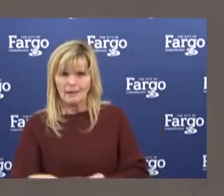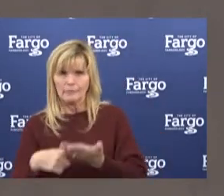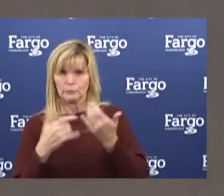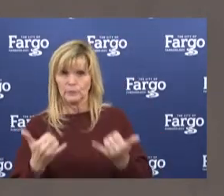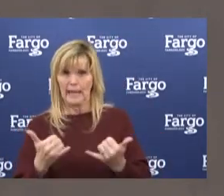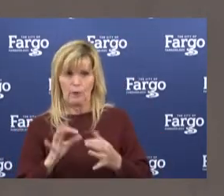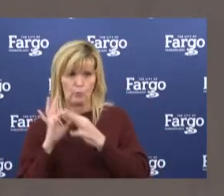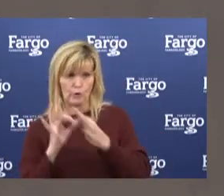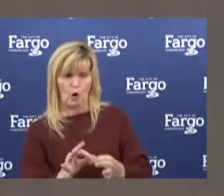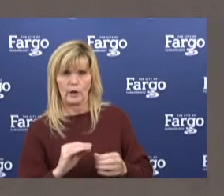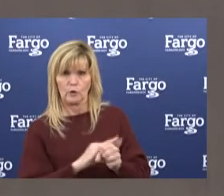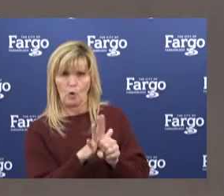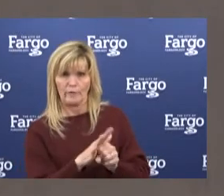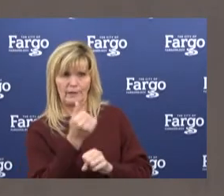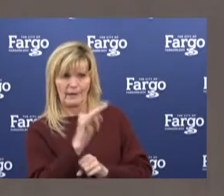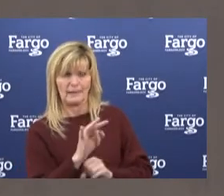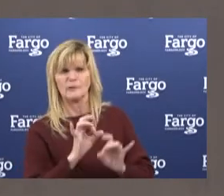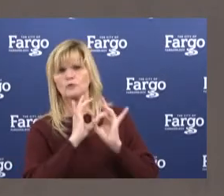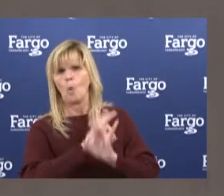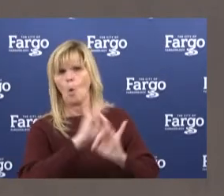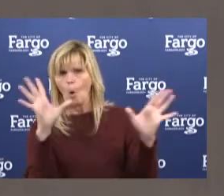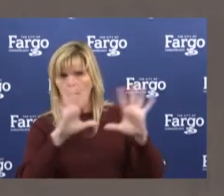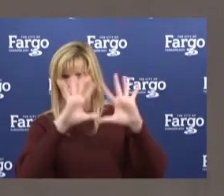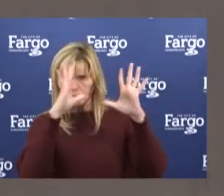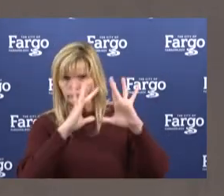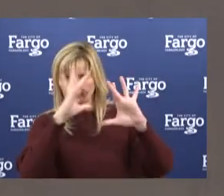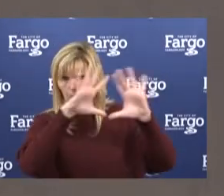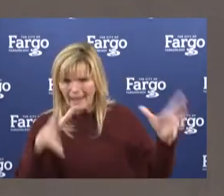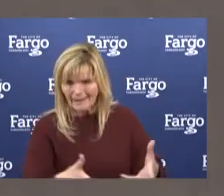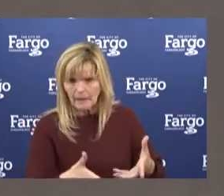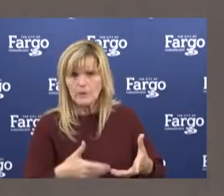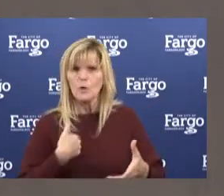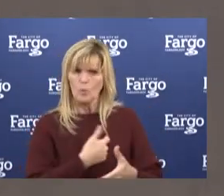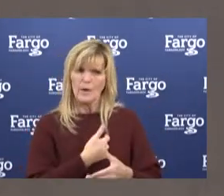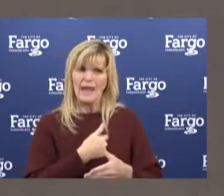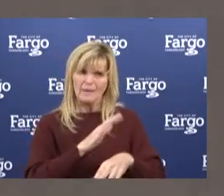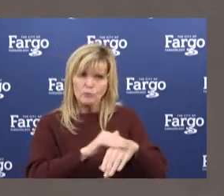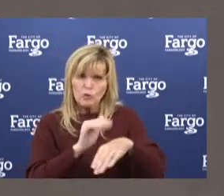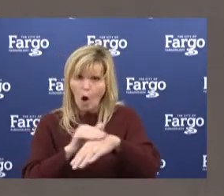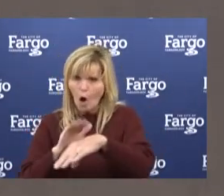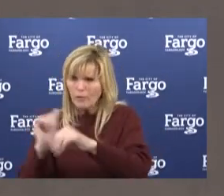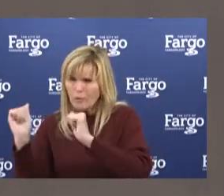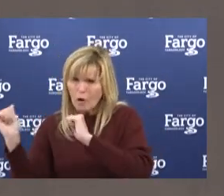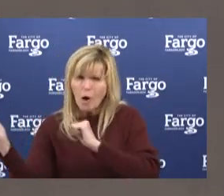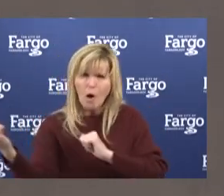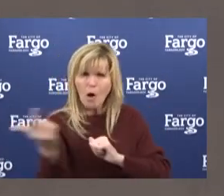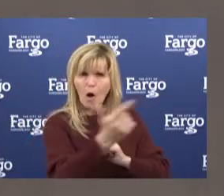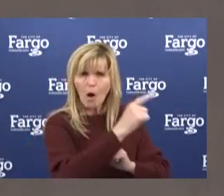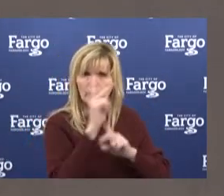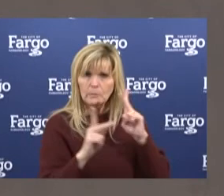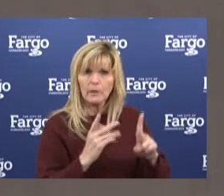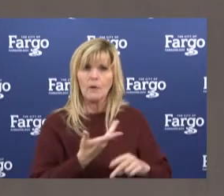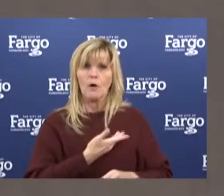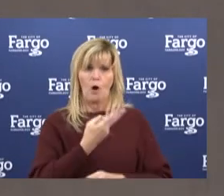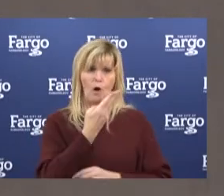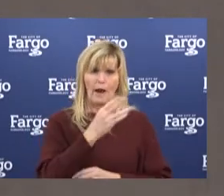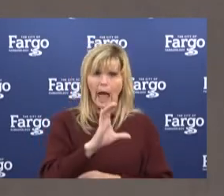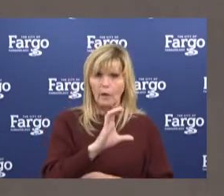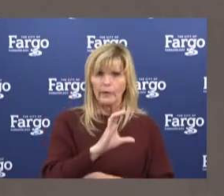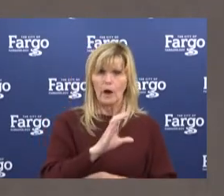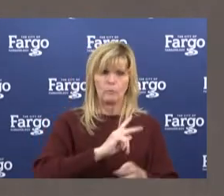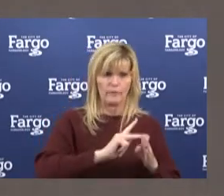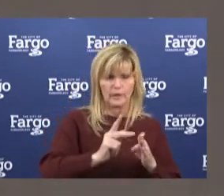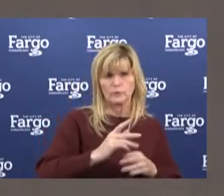this horrible pandemic is one that we have to call on all of you, our healthcare professionals, our public